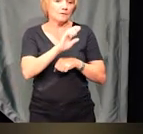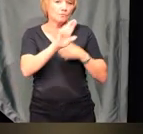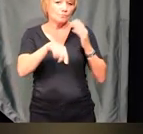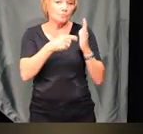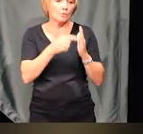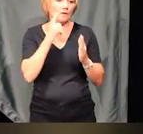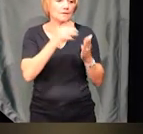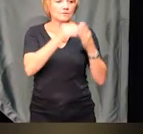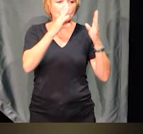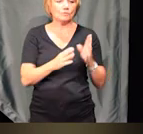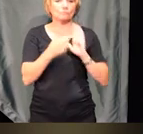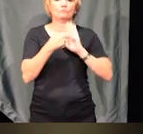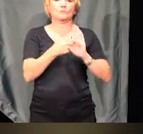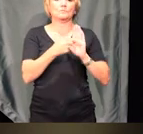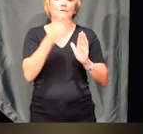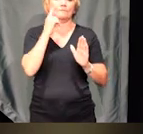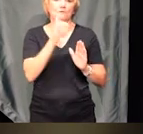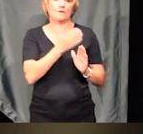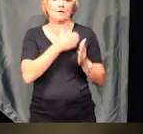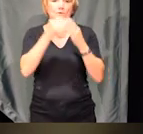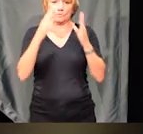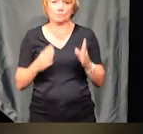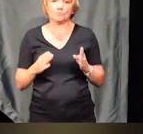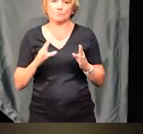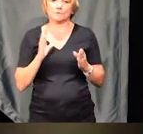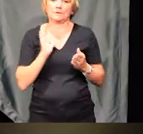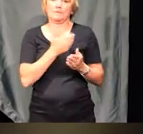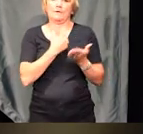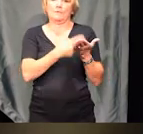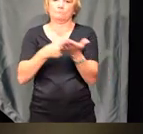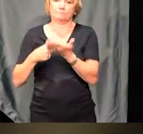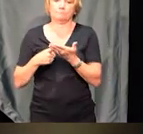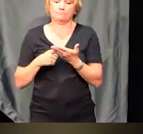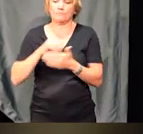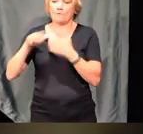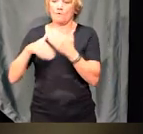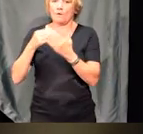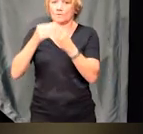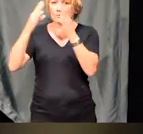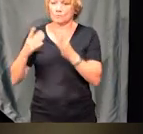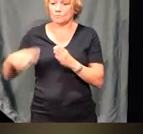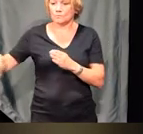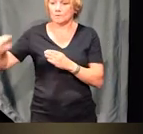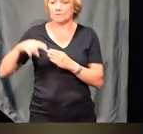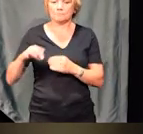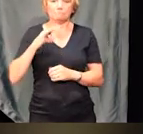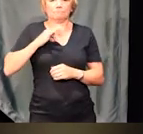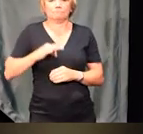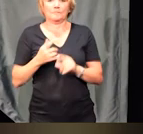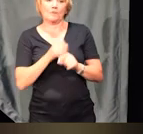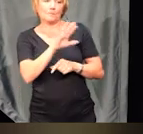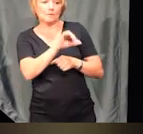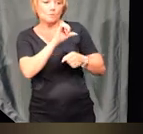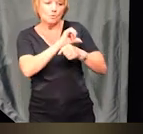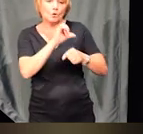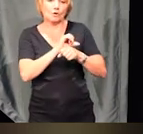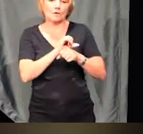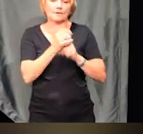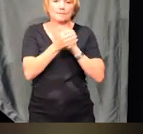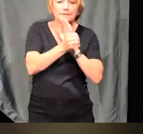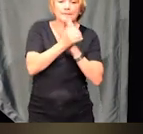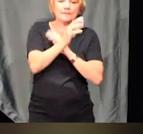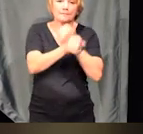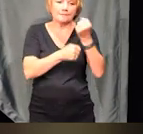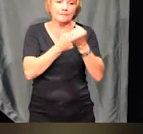the student voice at our table, and all students benefited from his hard work, skill, and advocacy for Bristol